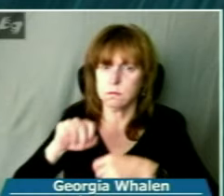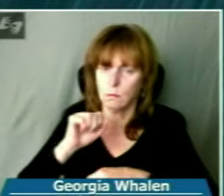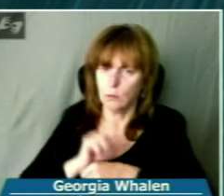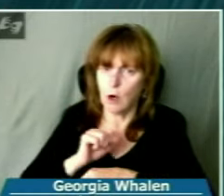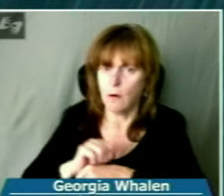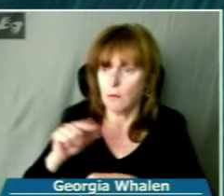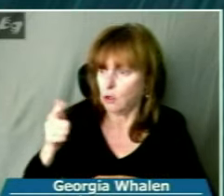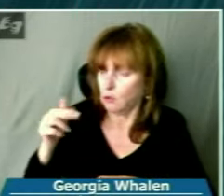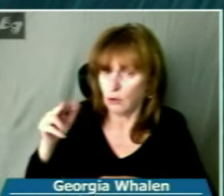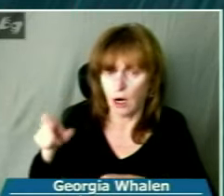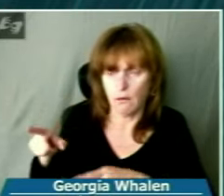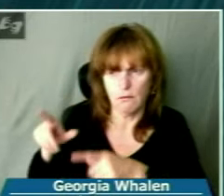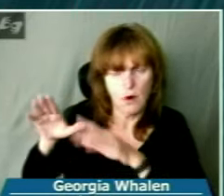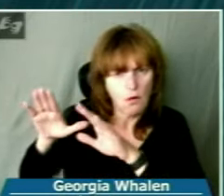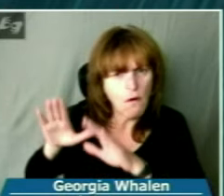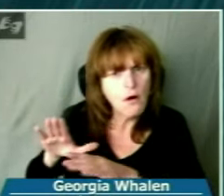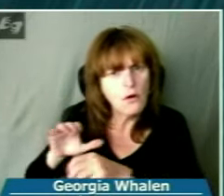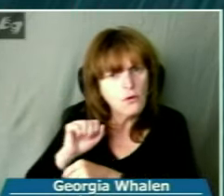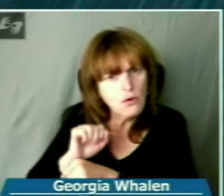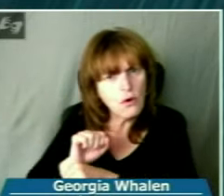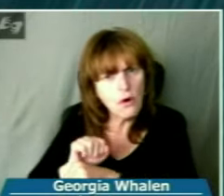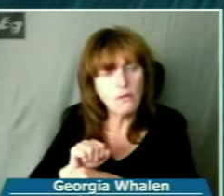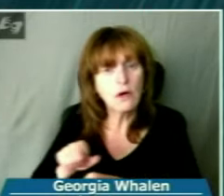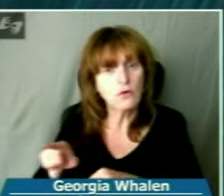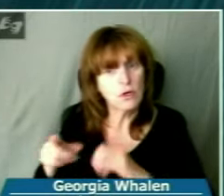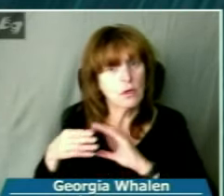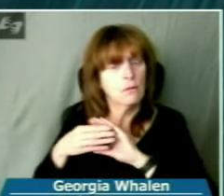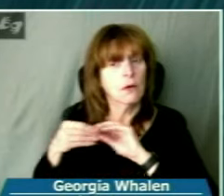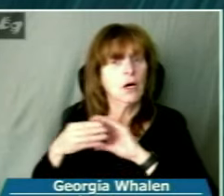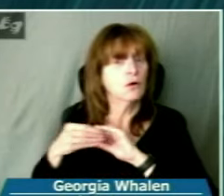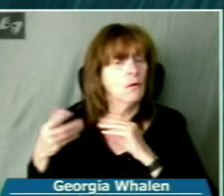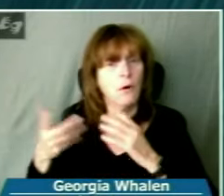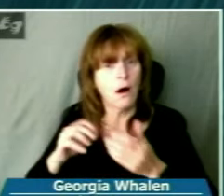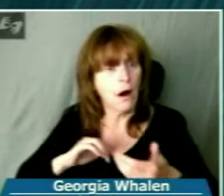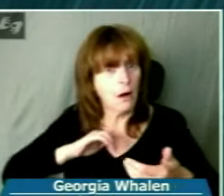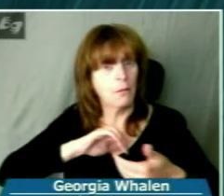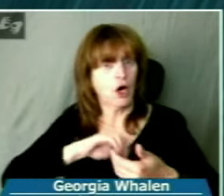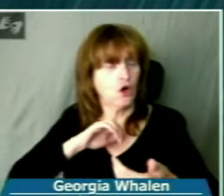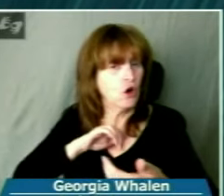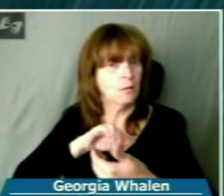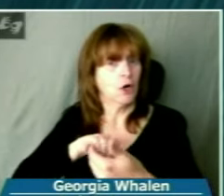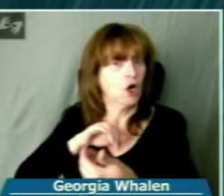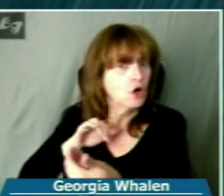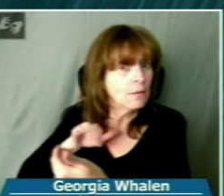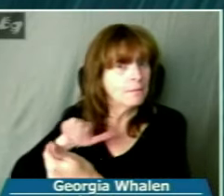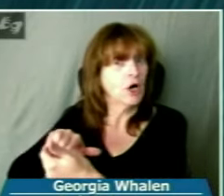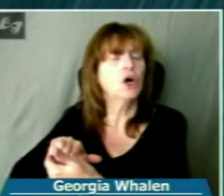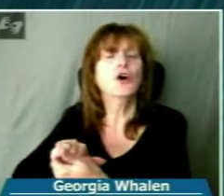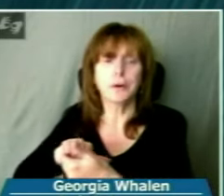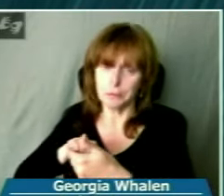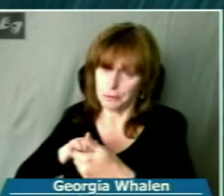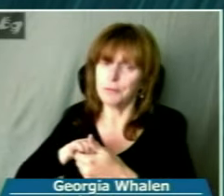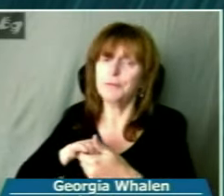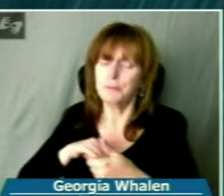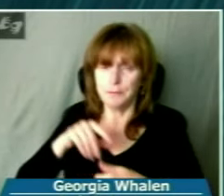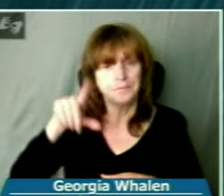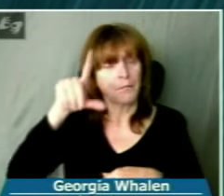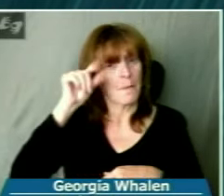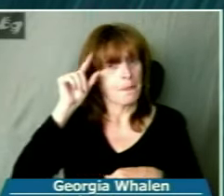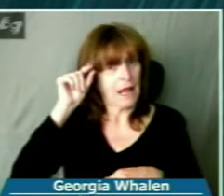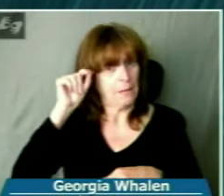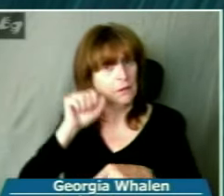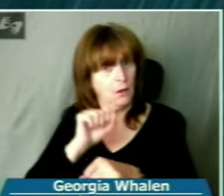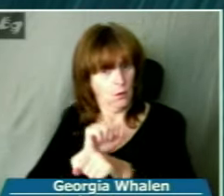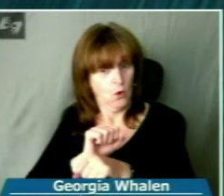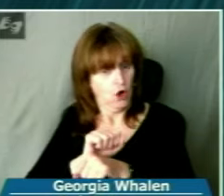it's fantastic. And then to have partners, you know, a lot of the work that we do as the city of Hamilton is delivered by community partners. You think about